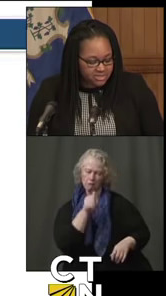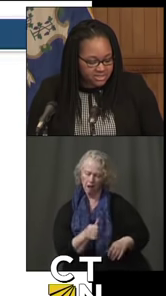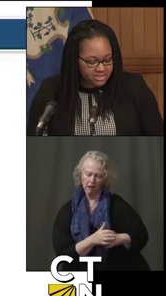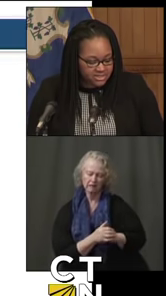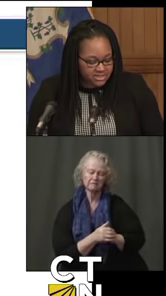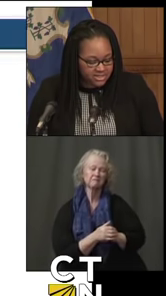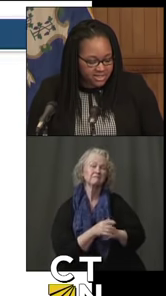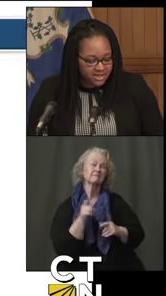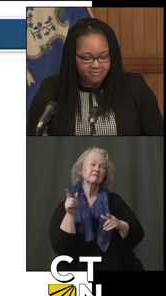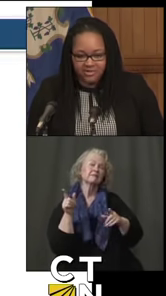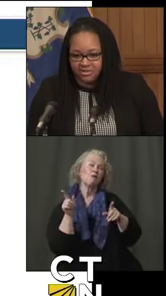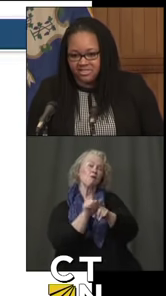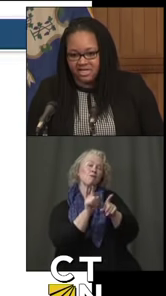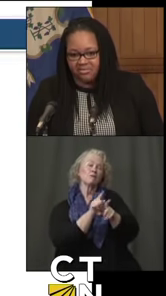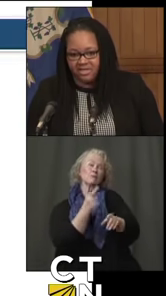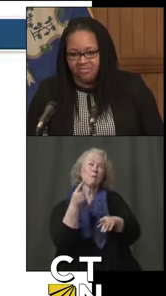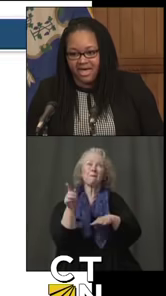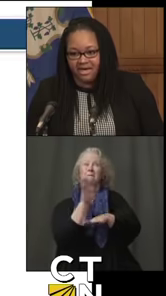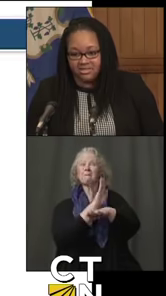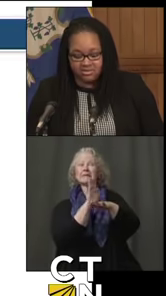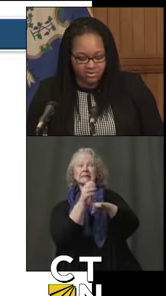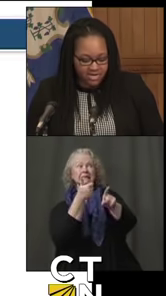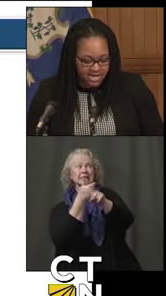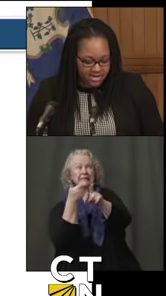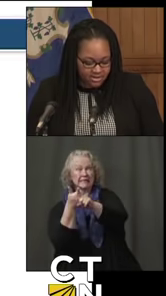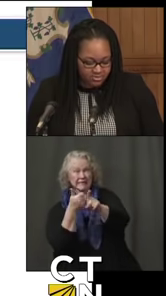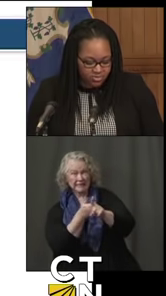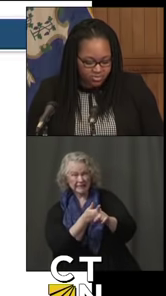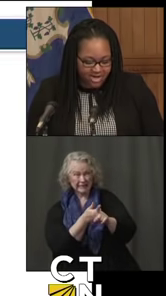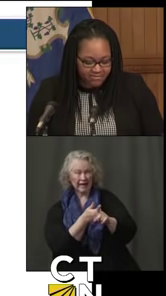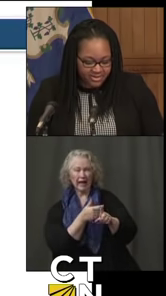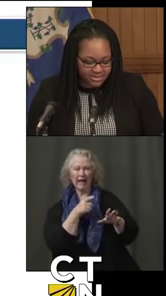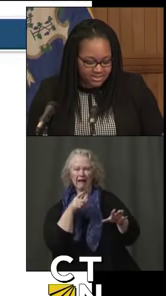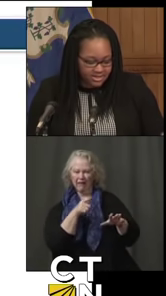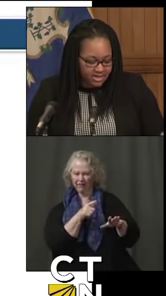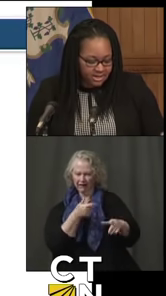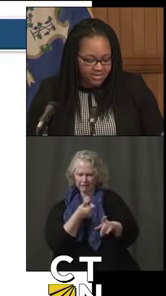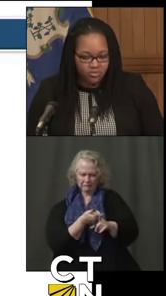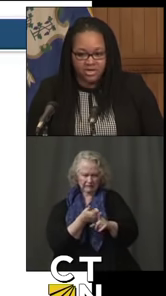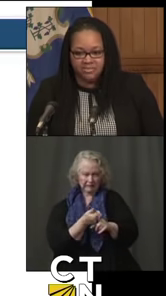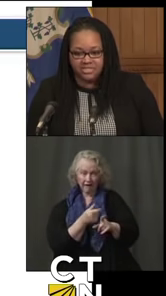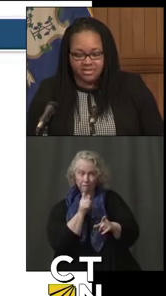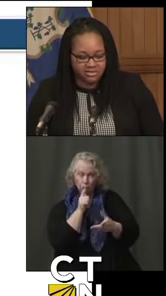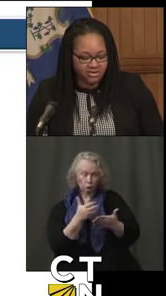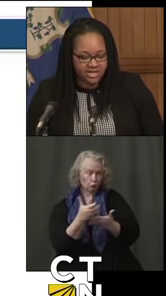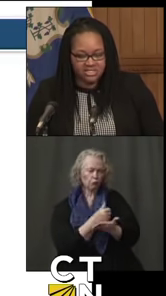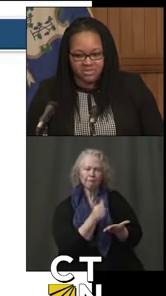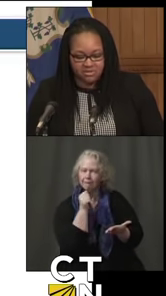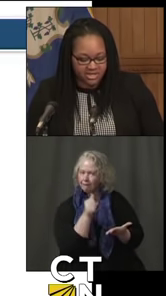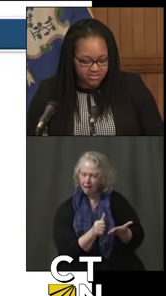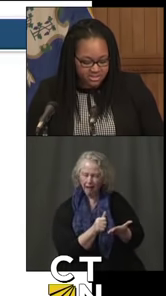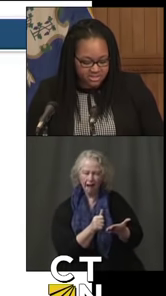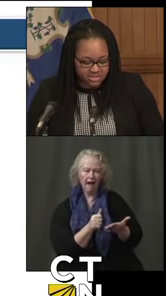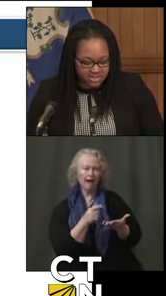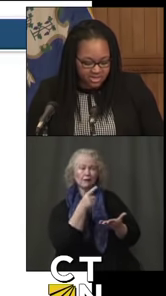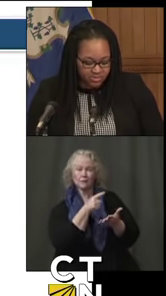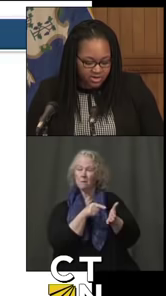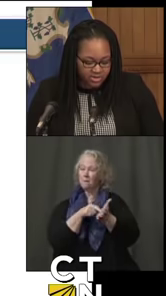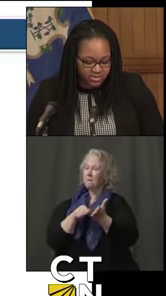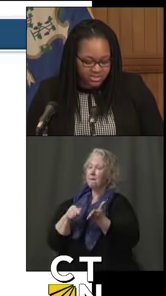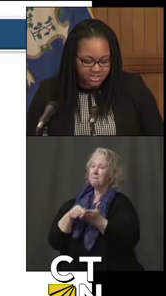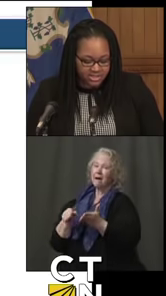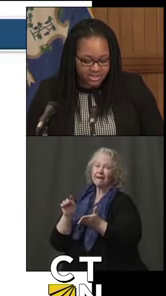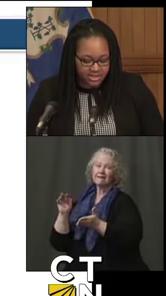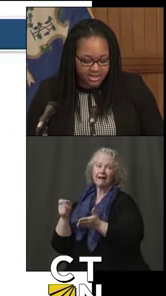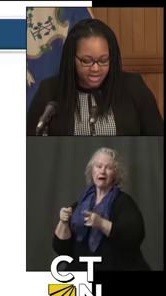which businesses feel some impact on their net income or profits, they will update their estimated payments to the state. We